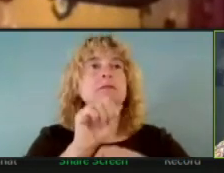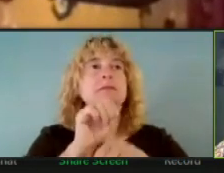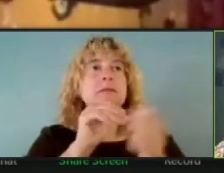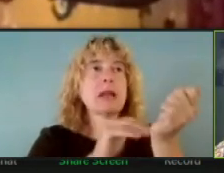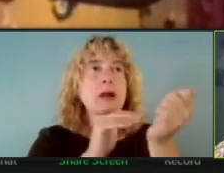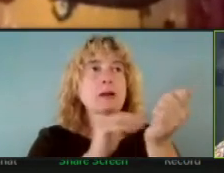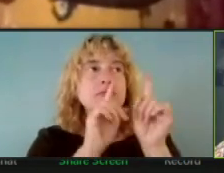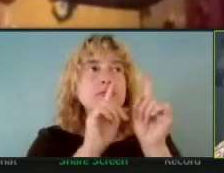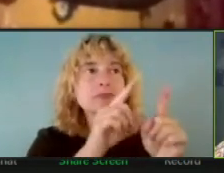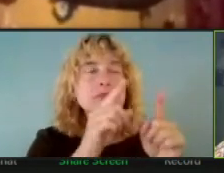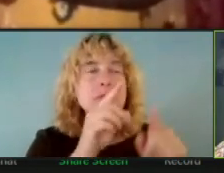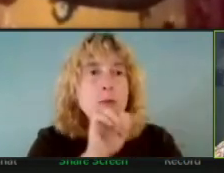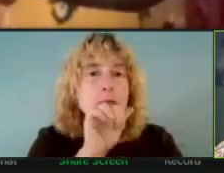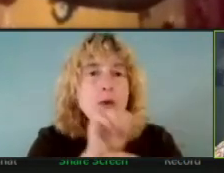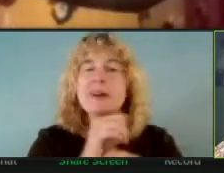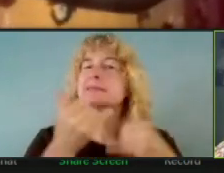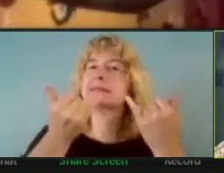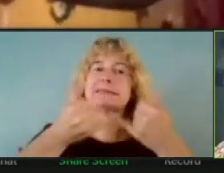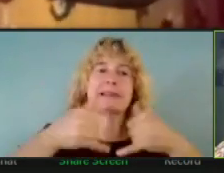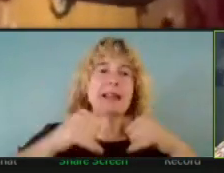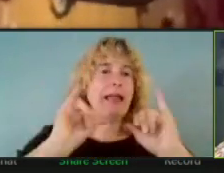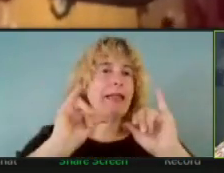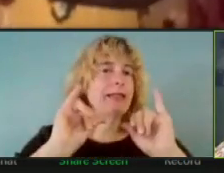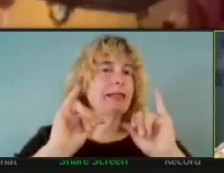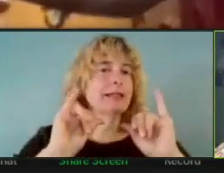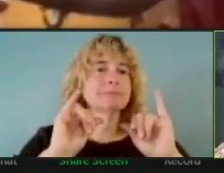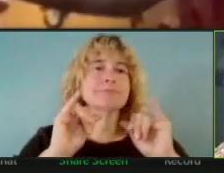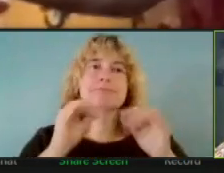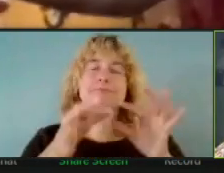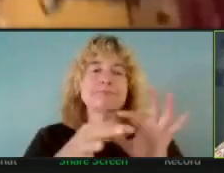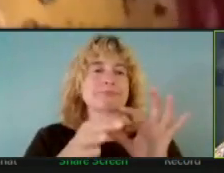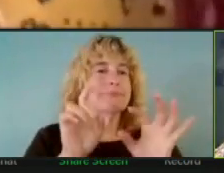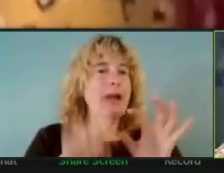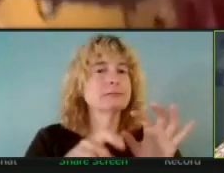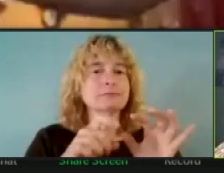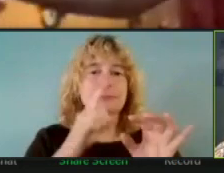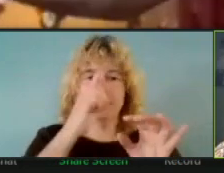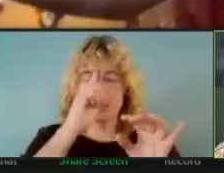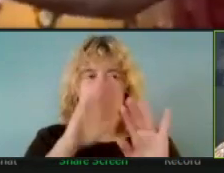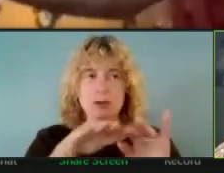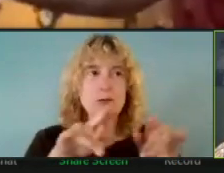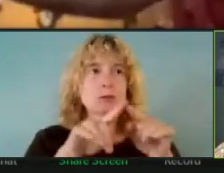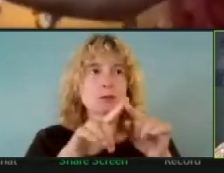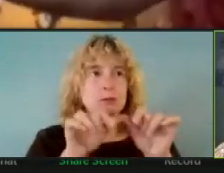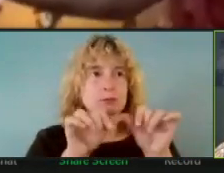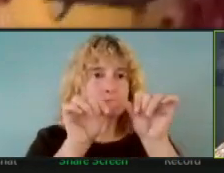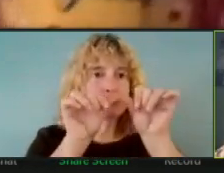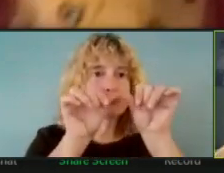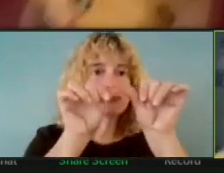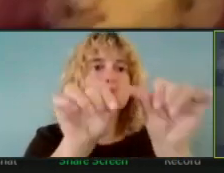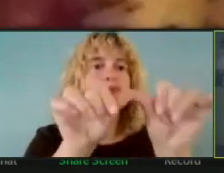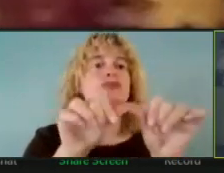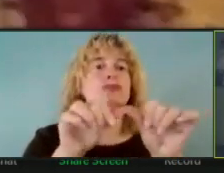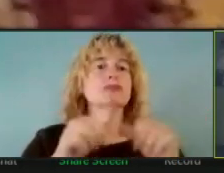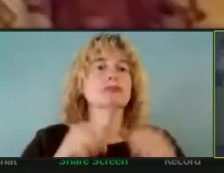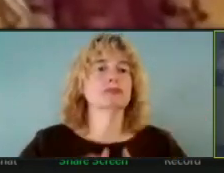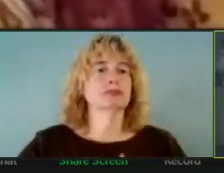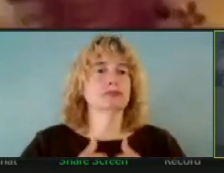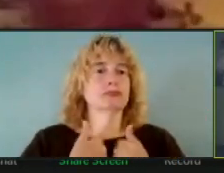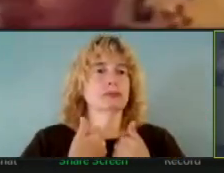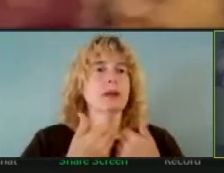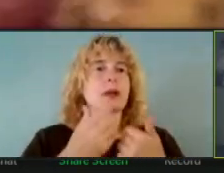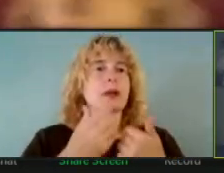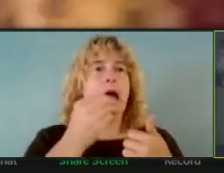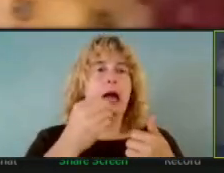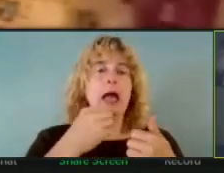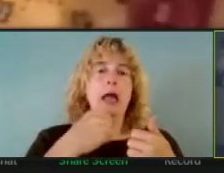As many of us switch to homeschool, let's remain diligent in our homes around universal precautions. Our homes are not